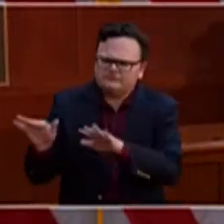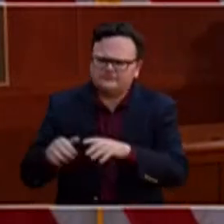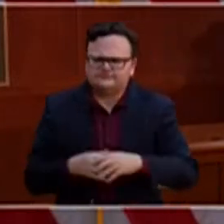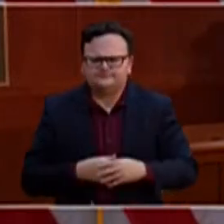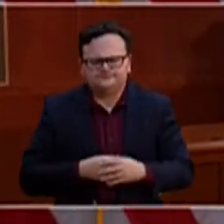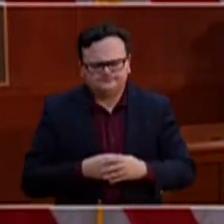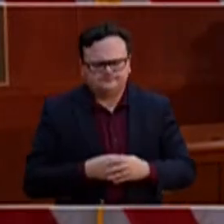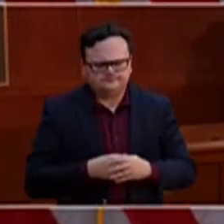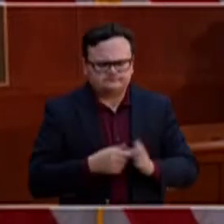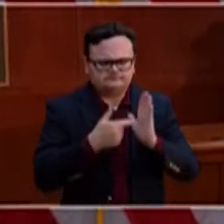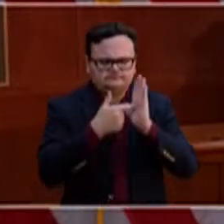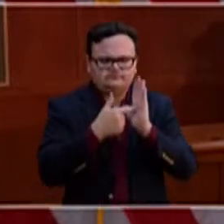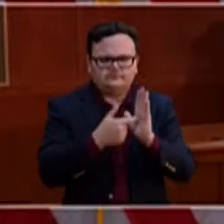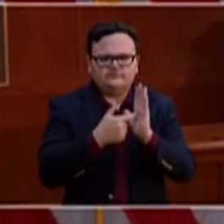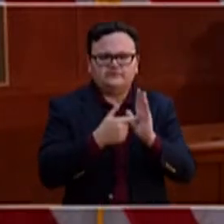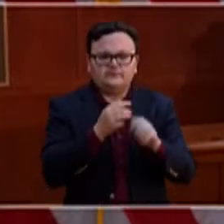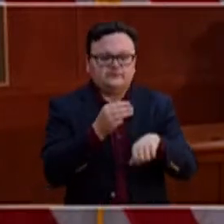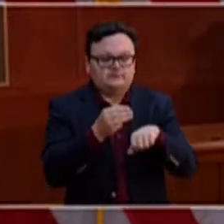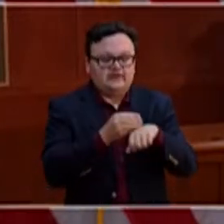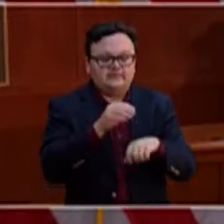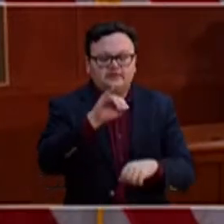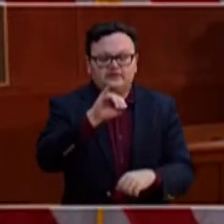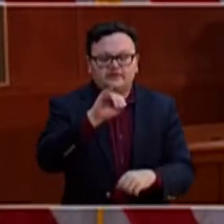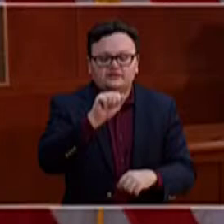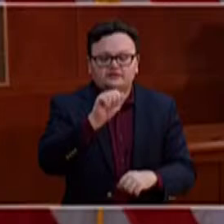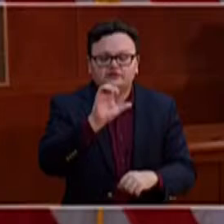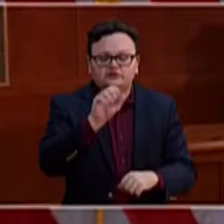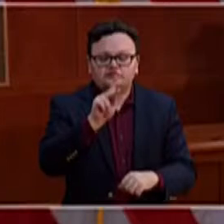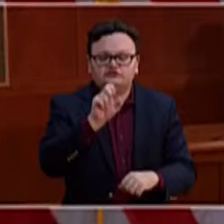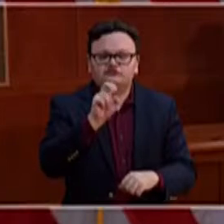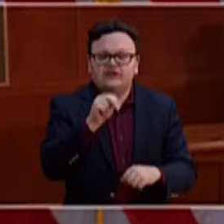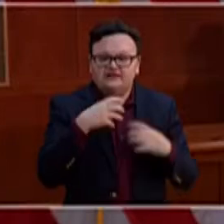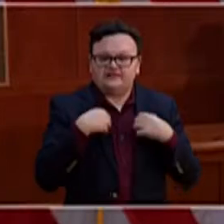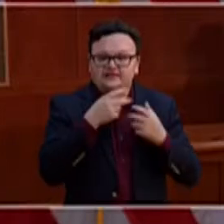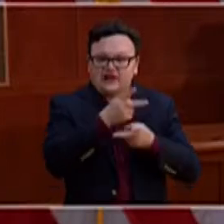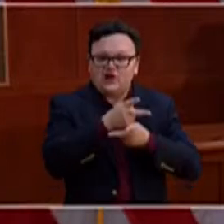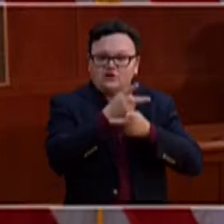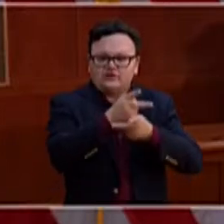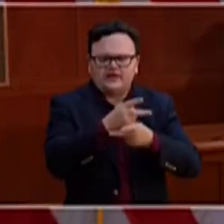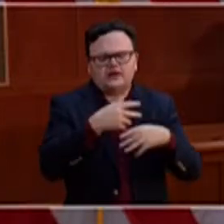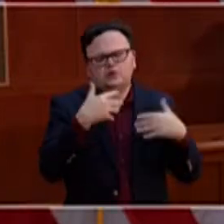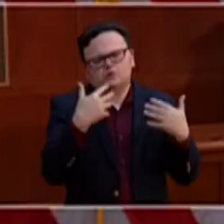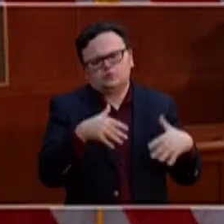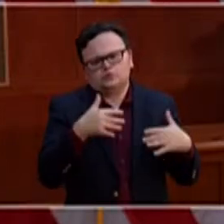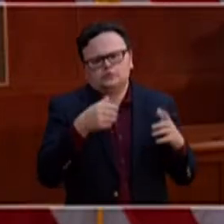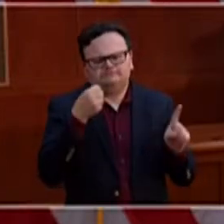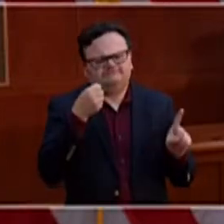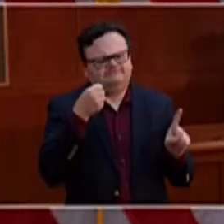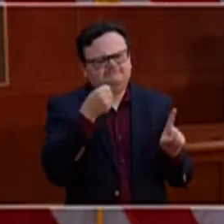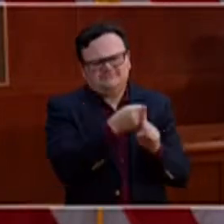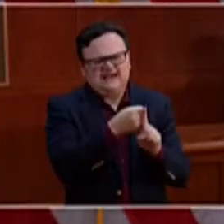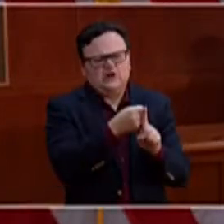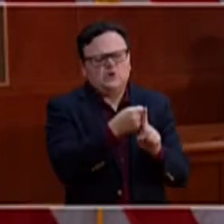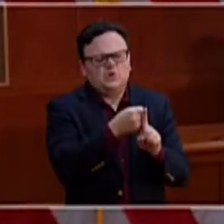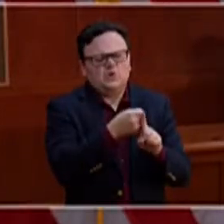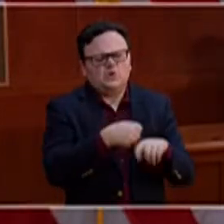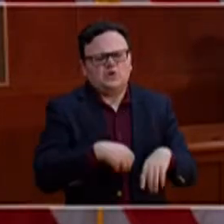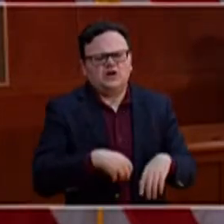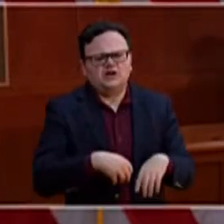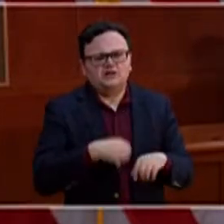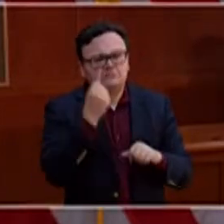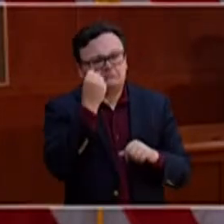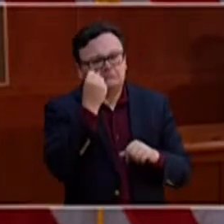like a Jackson Healthcare in Miami, obviously they've had the most significant epidemic. Their census overall has been